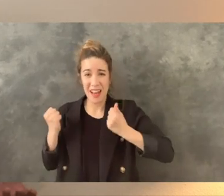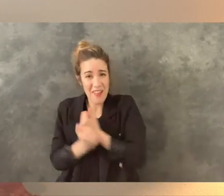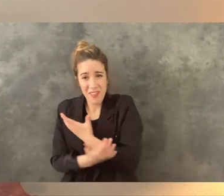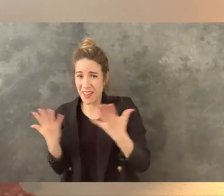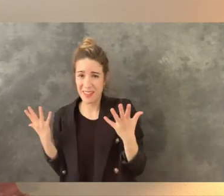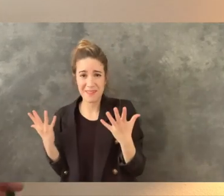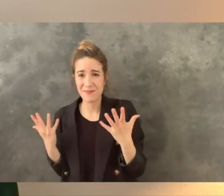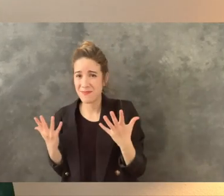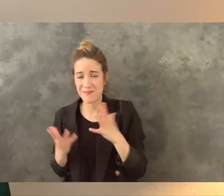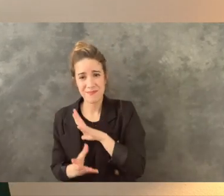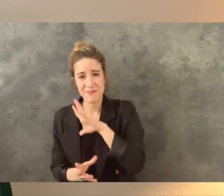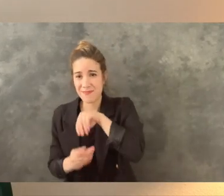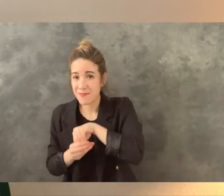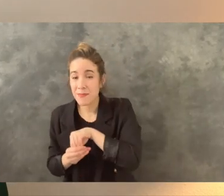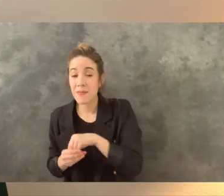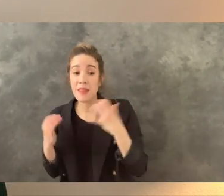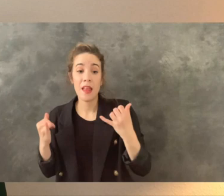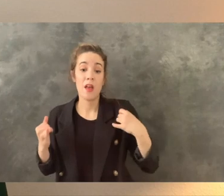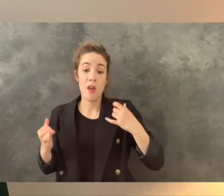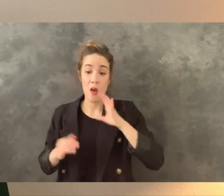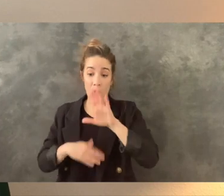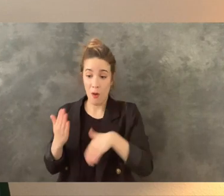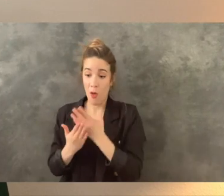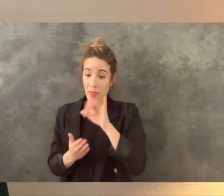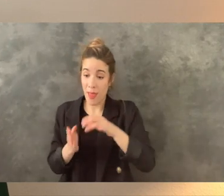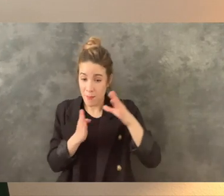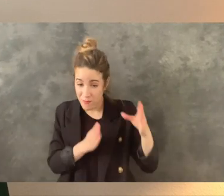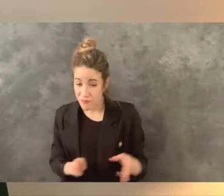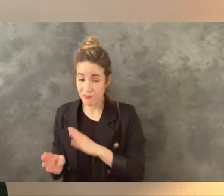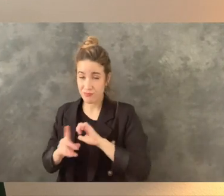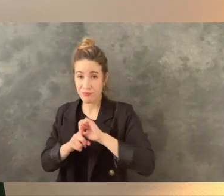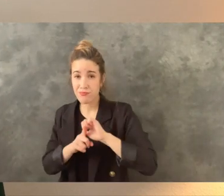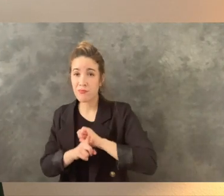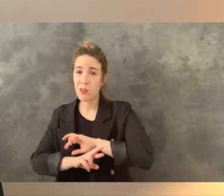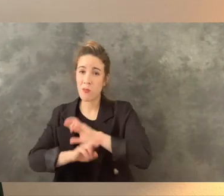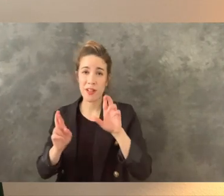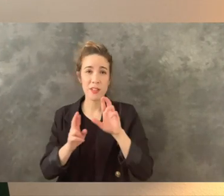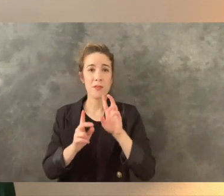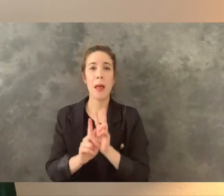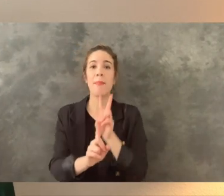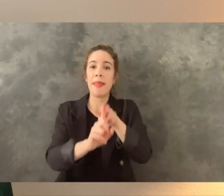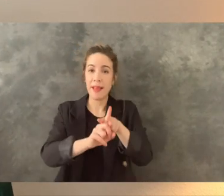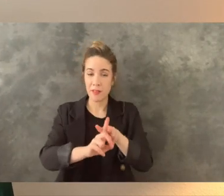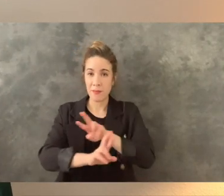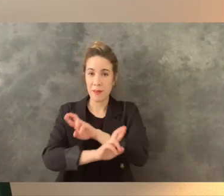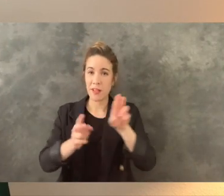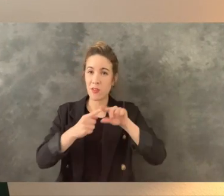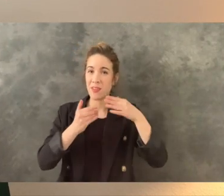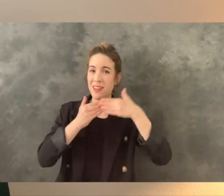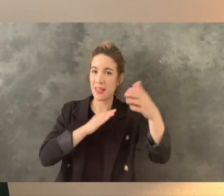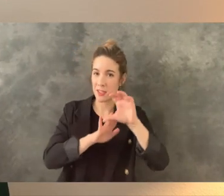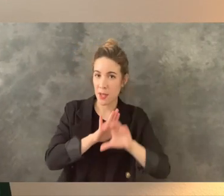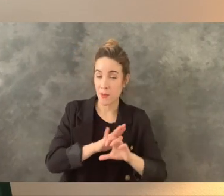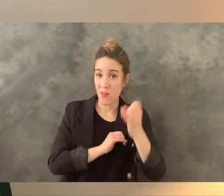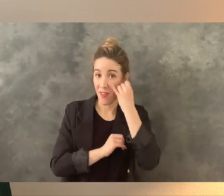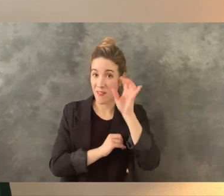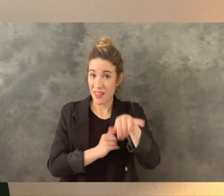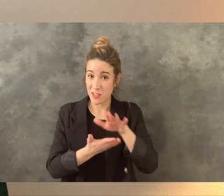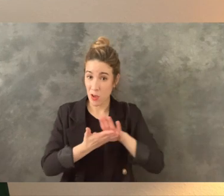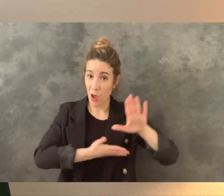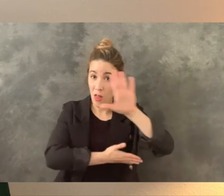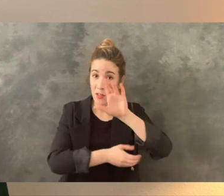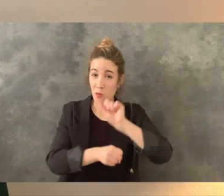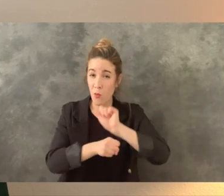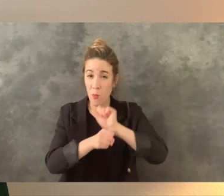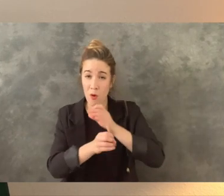and everything in between. Now we get to put all that preparation to use as we move on to the next chapter, whether that be college,